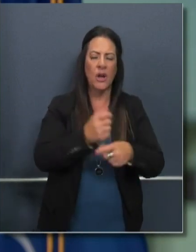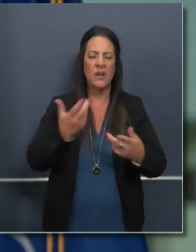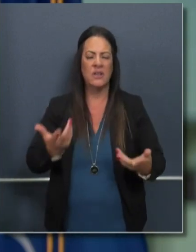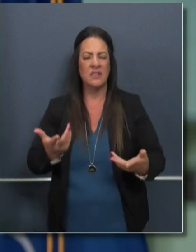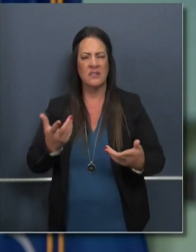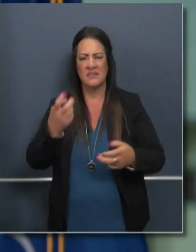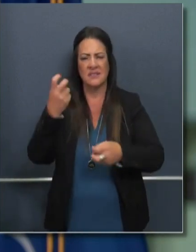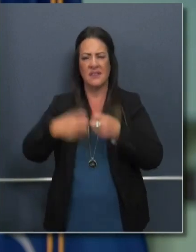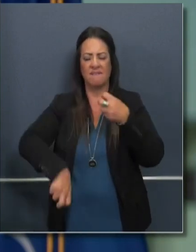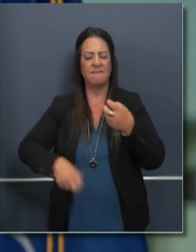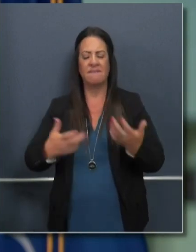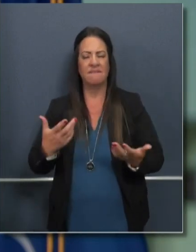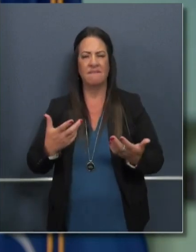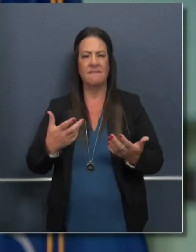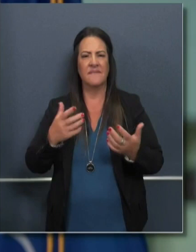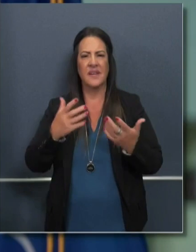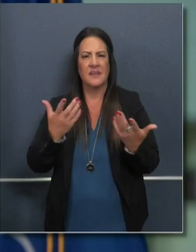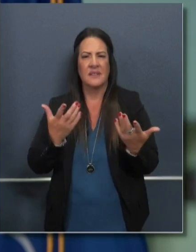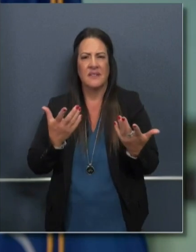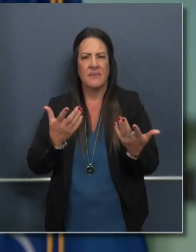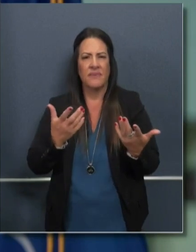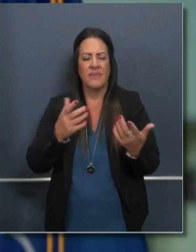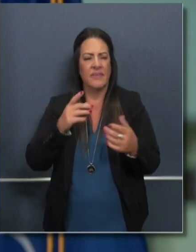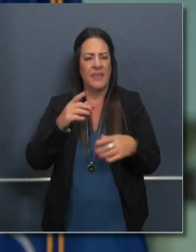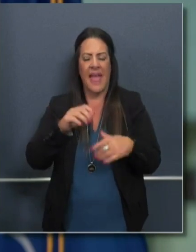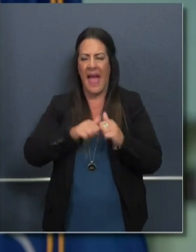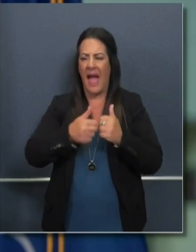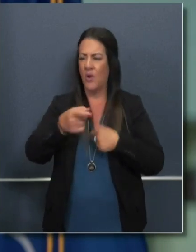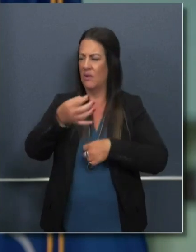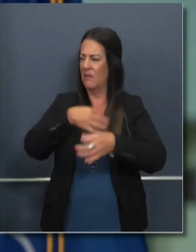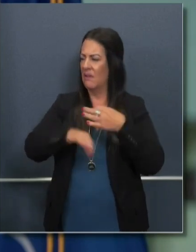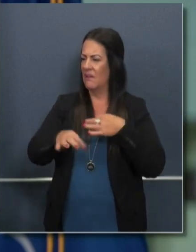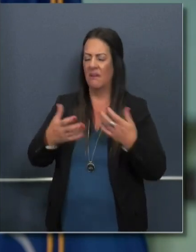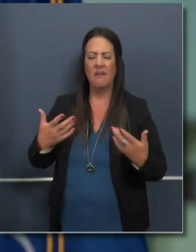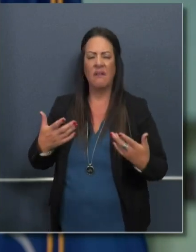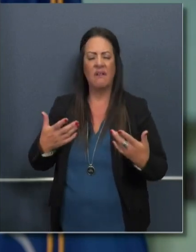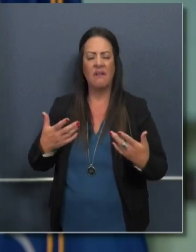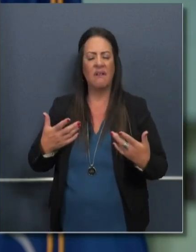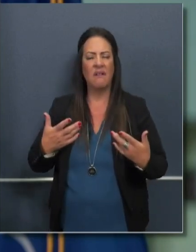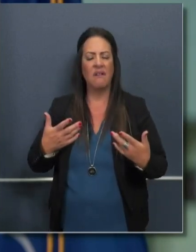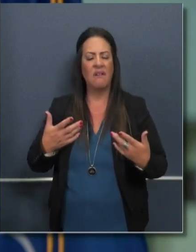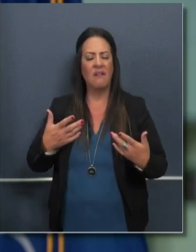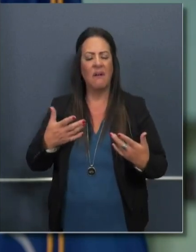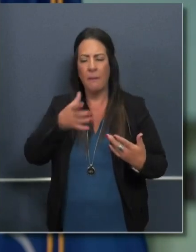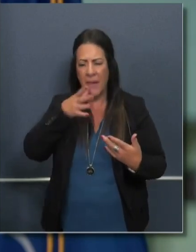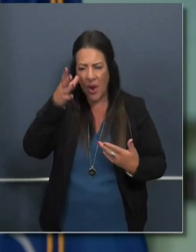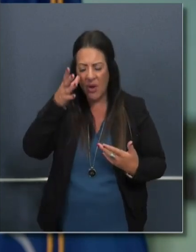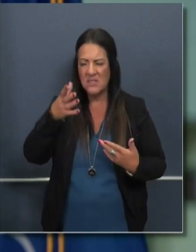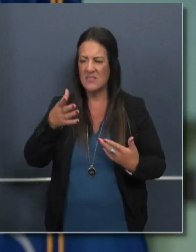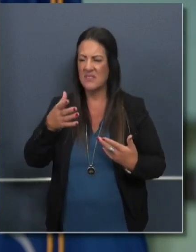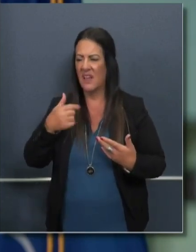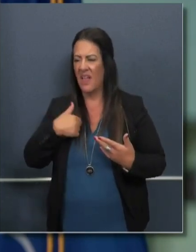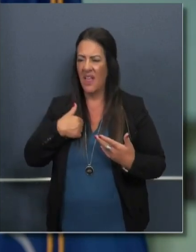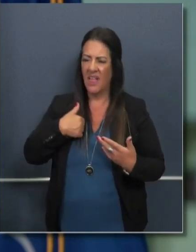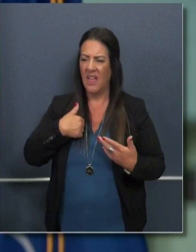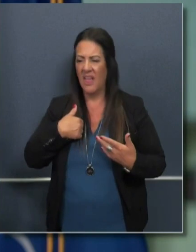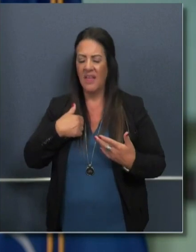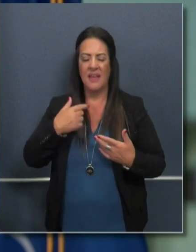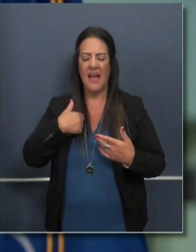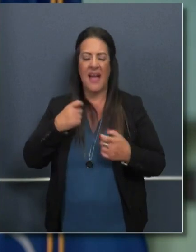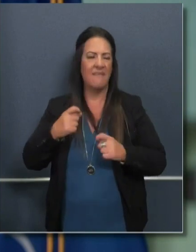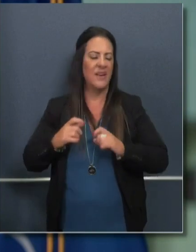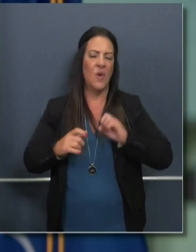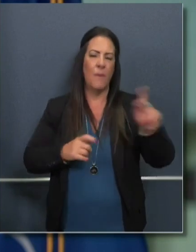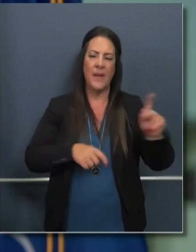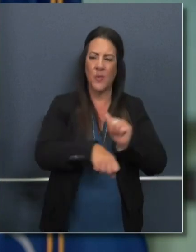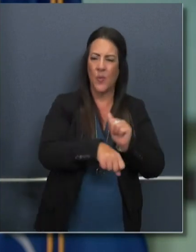way. There's no substitute for caregiving, outstanding parenting, where they're pulled away because they're not afforded the rights and